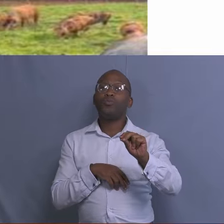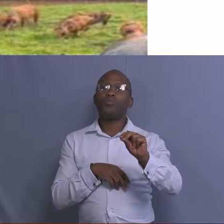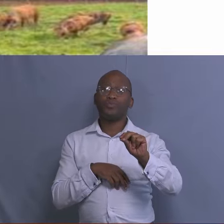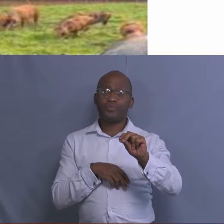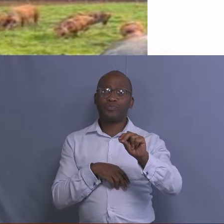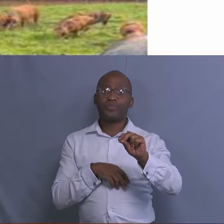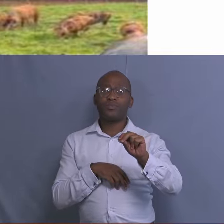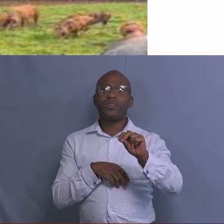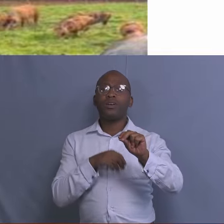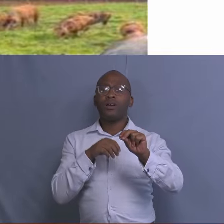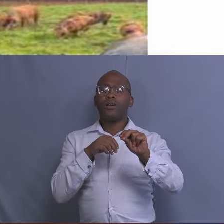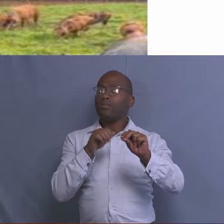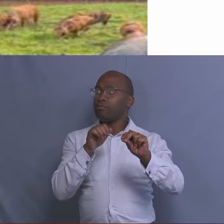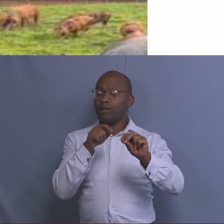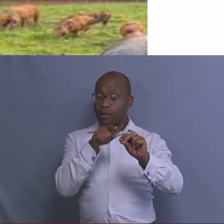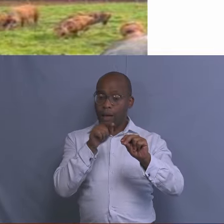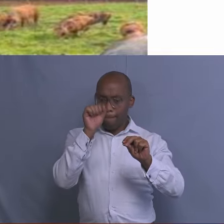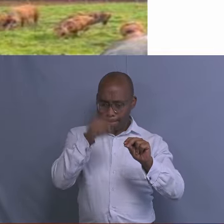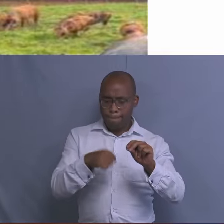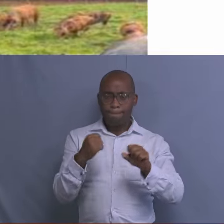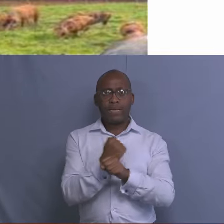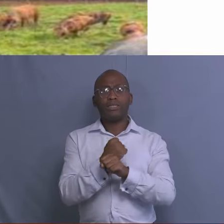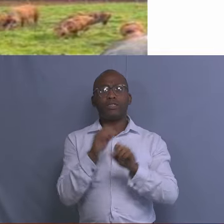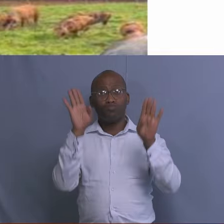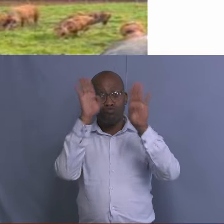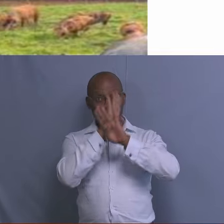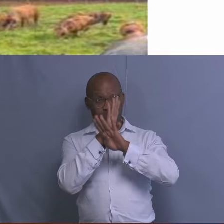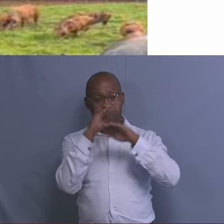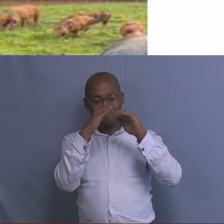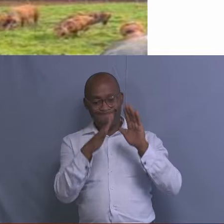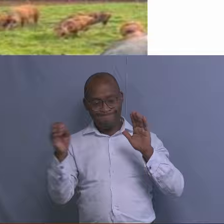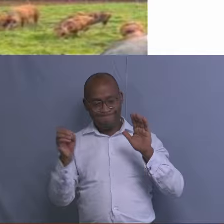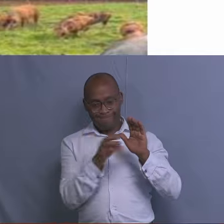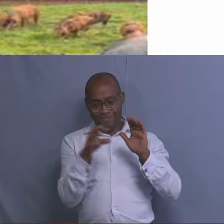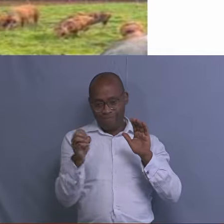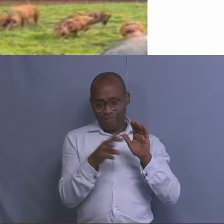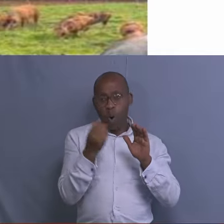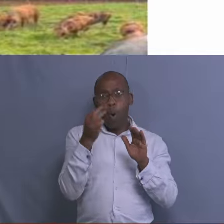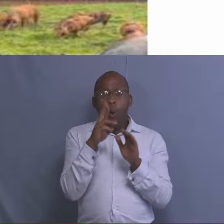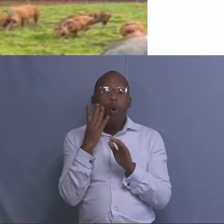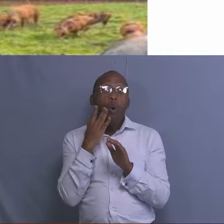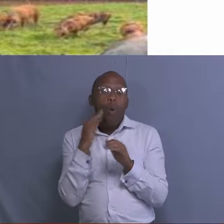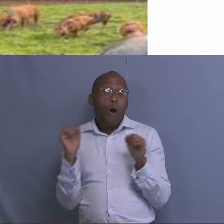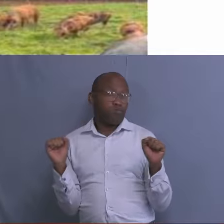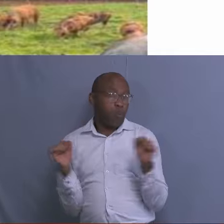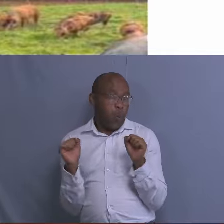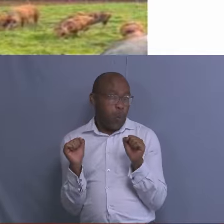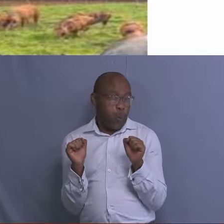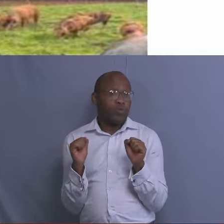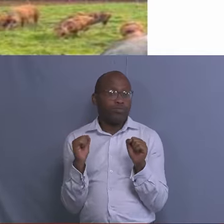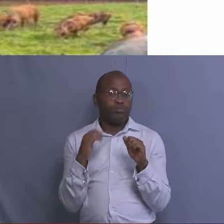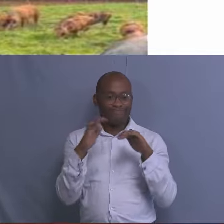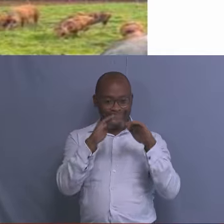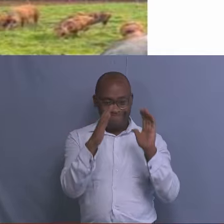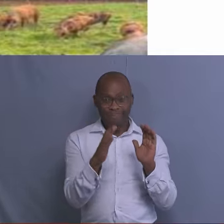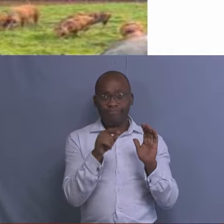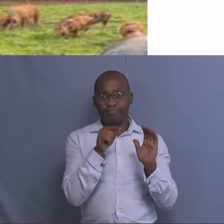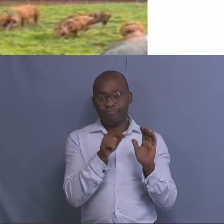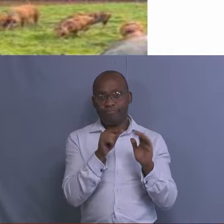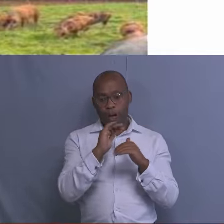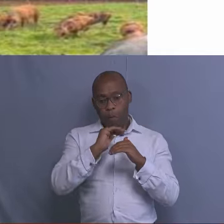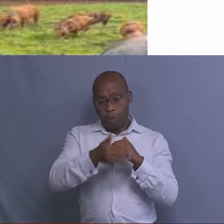Then during the day, they move around freely, just looking for their own feed. So one example